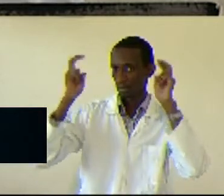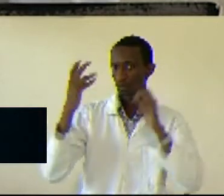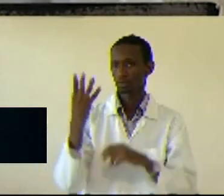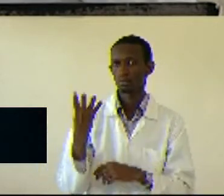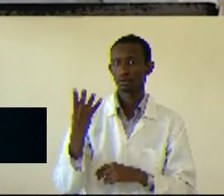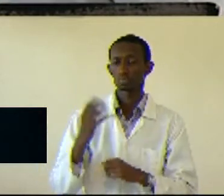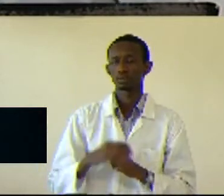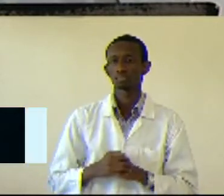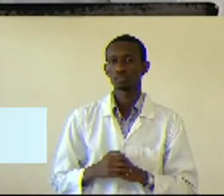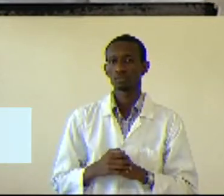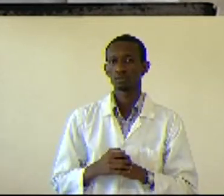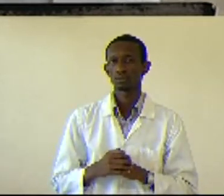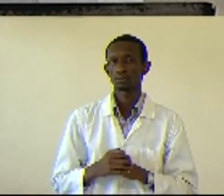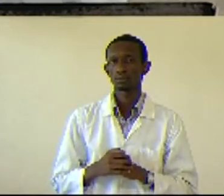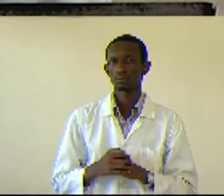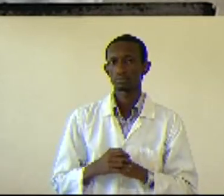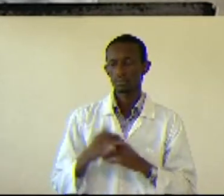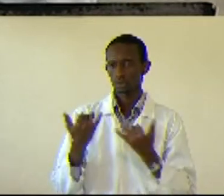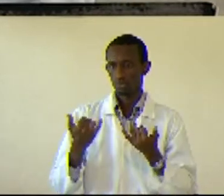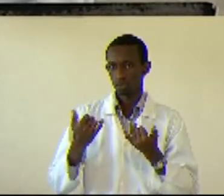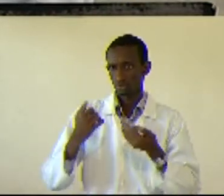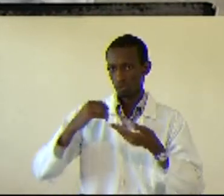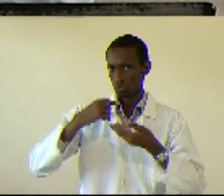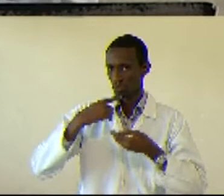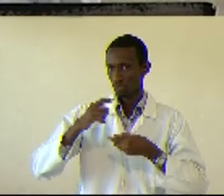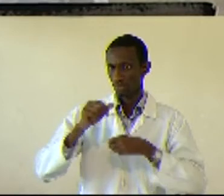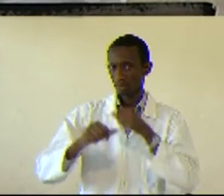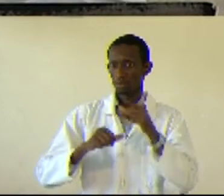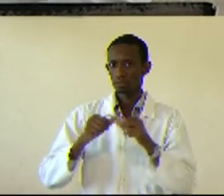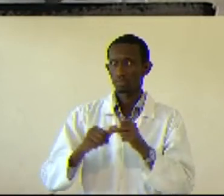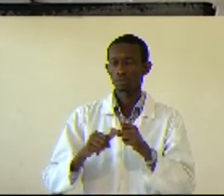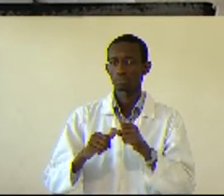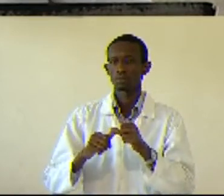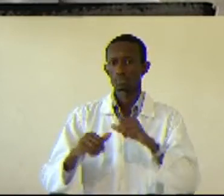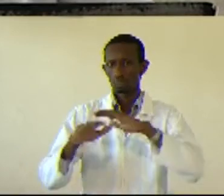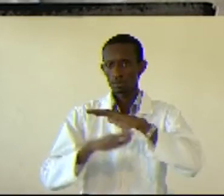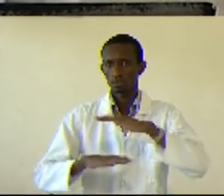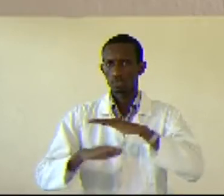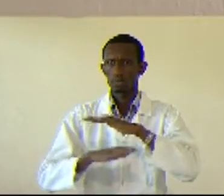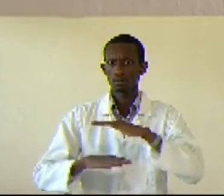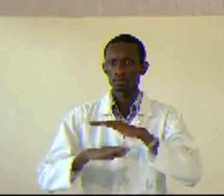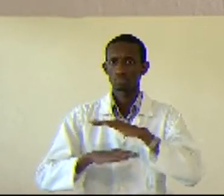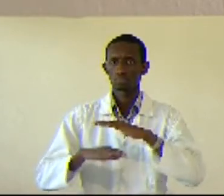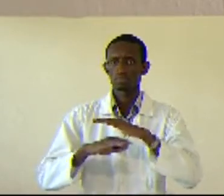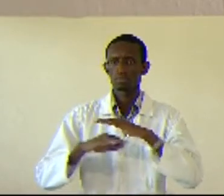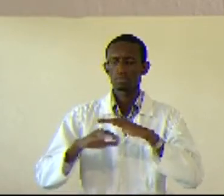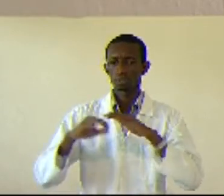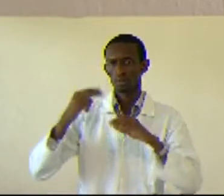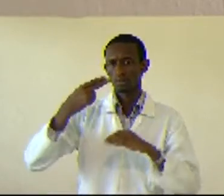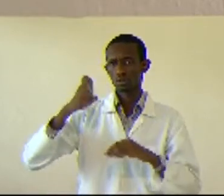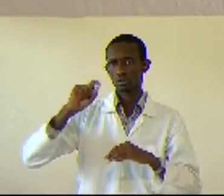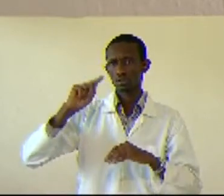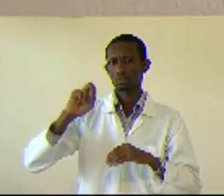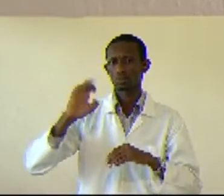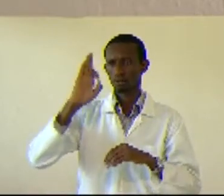integration. Here we are going to talk about basic integration formula. So remember, this is not the first